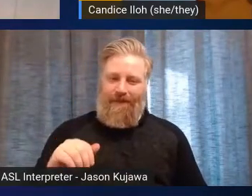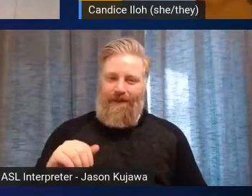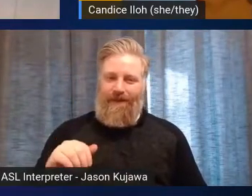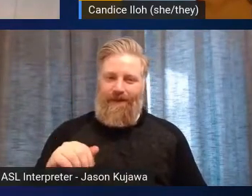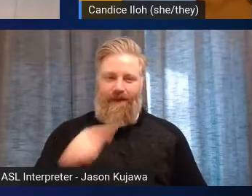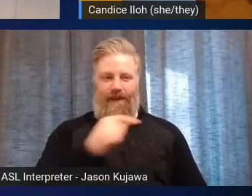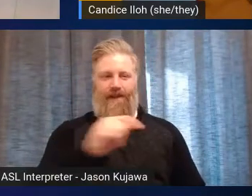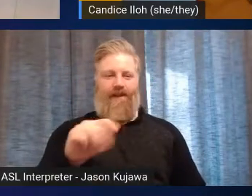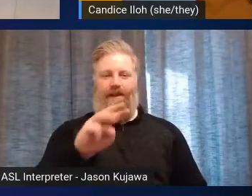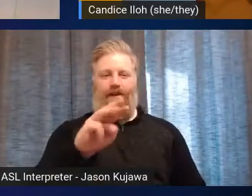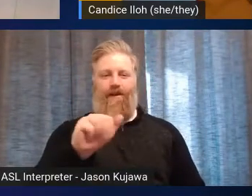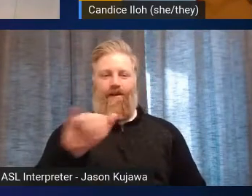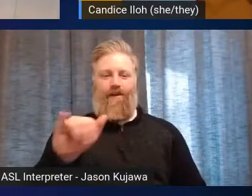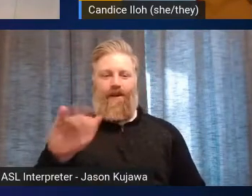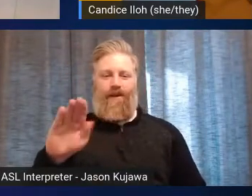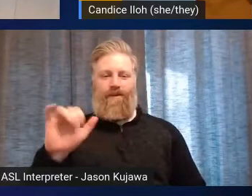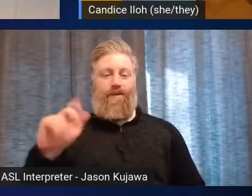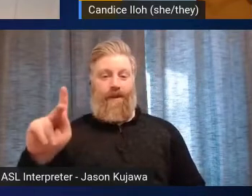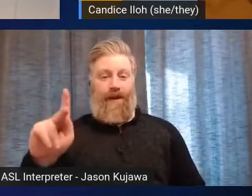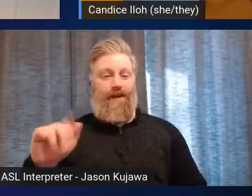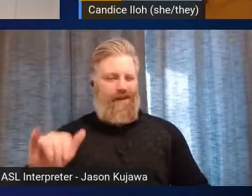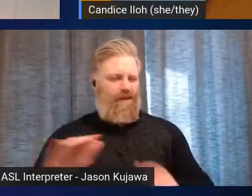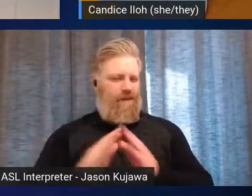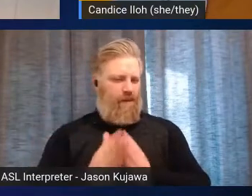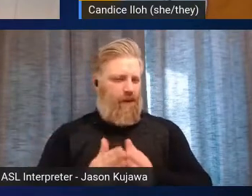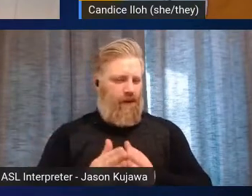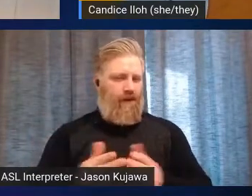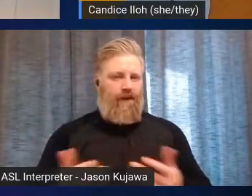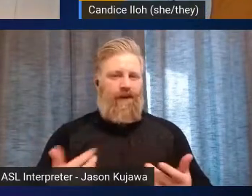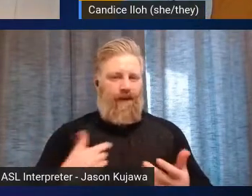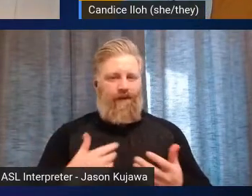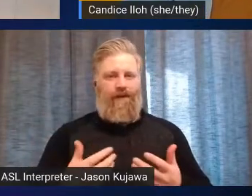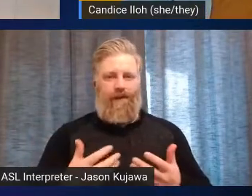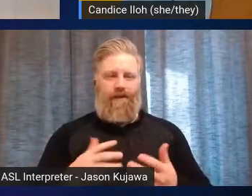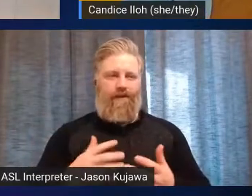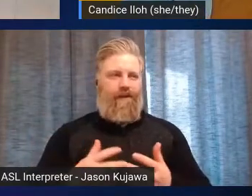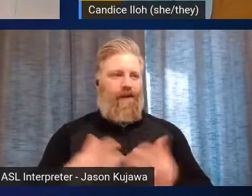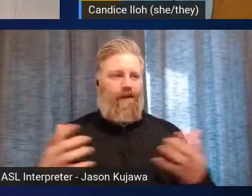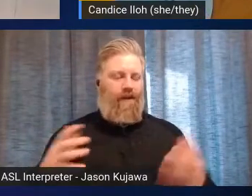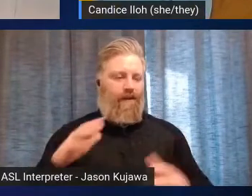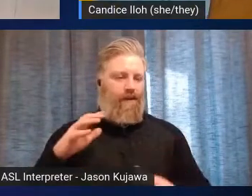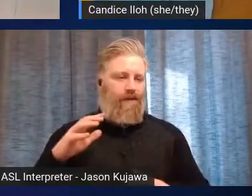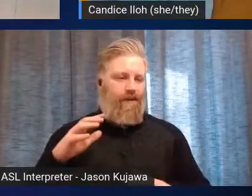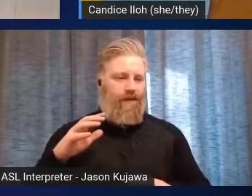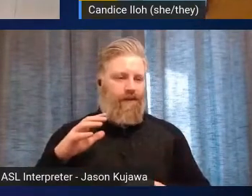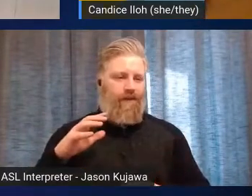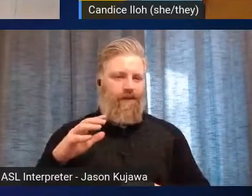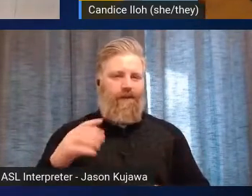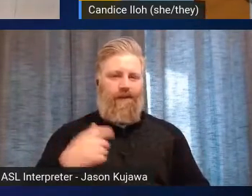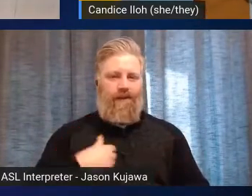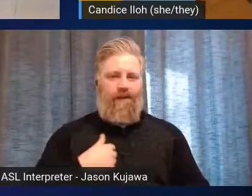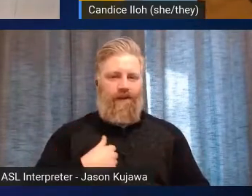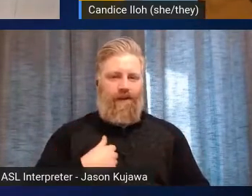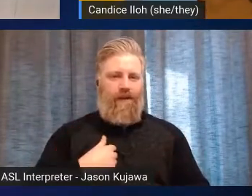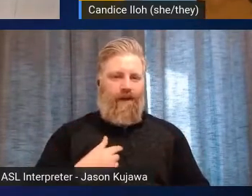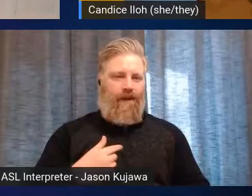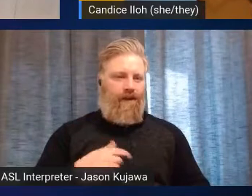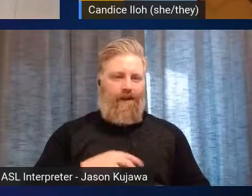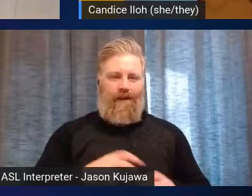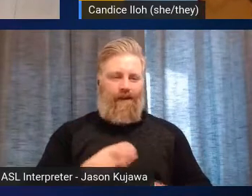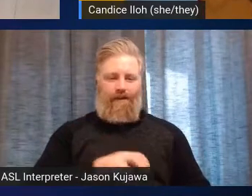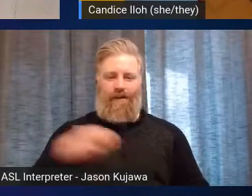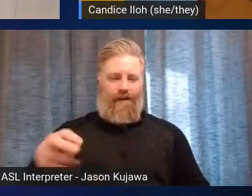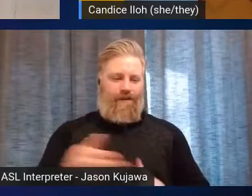back has a lot of moving between a place I call the far country and our